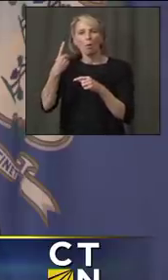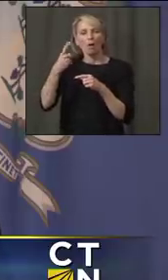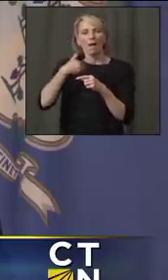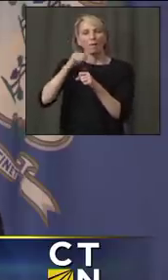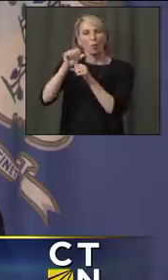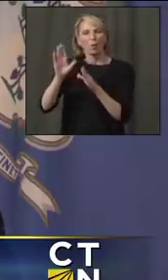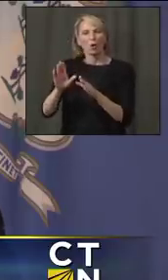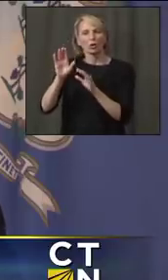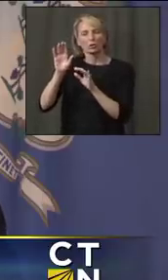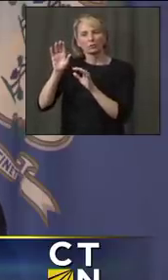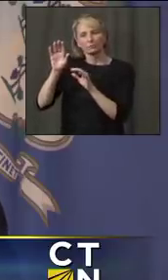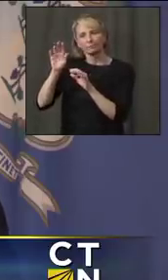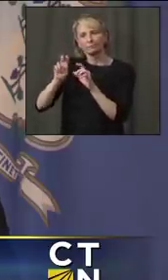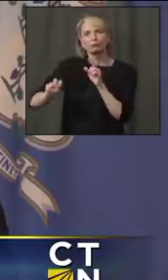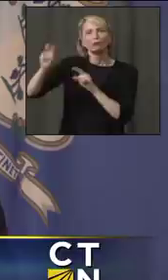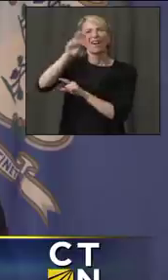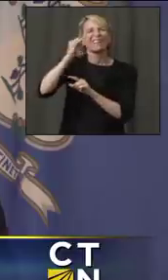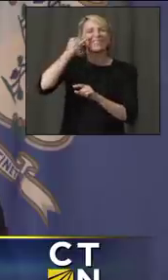Look, I think